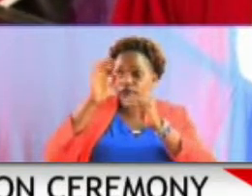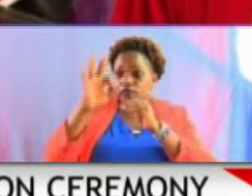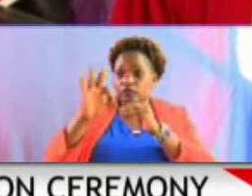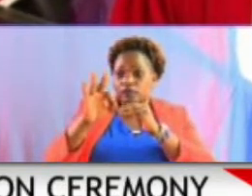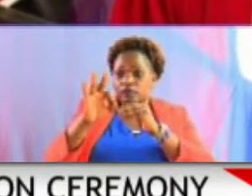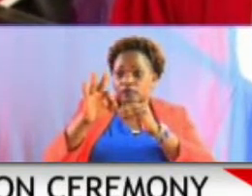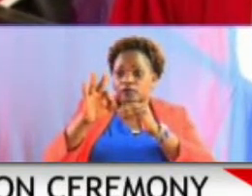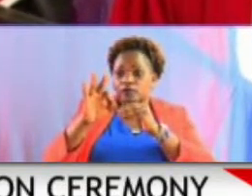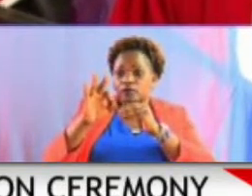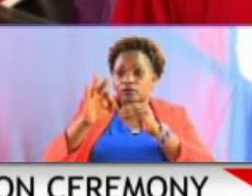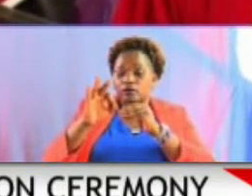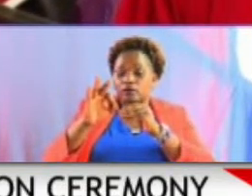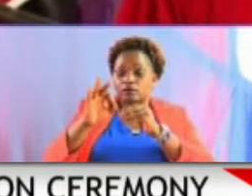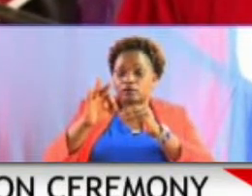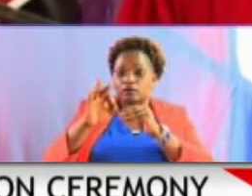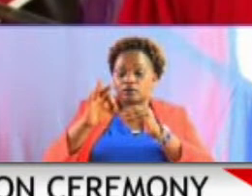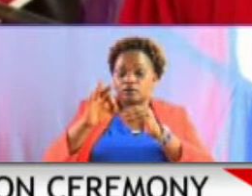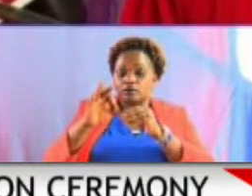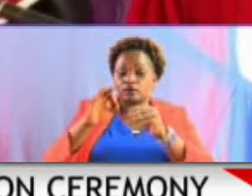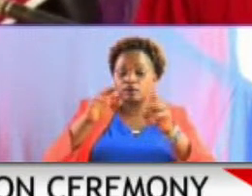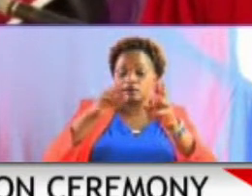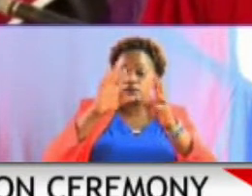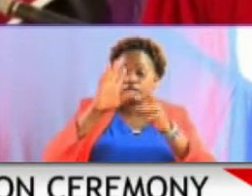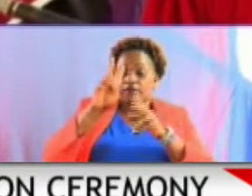the 2012 section